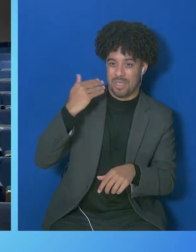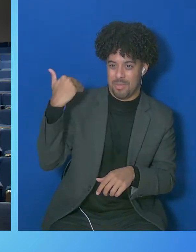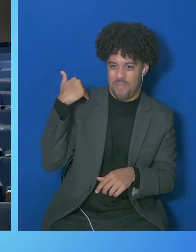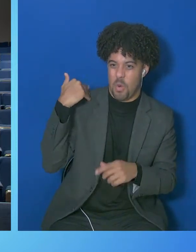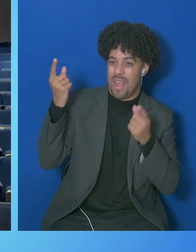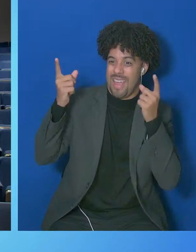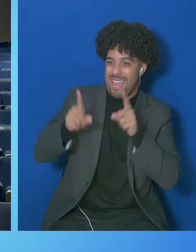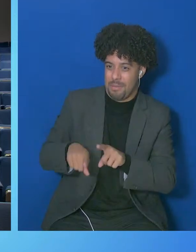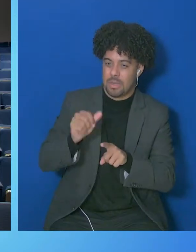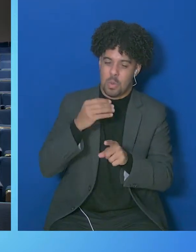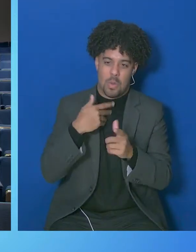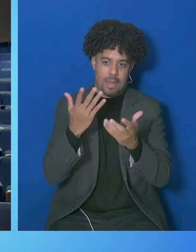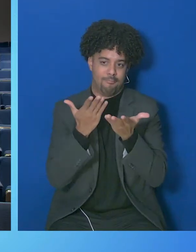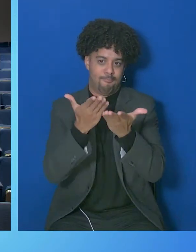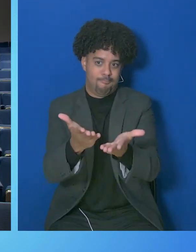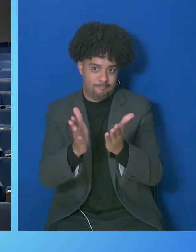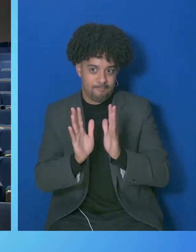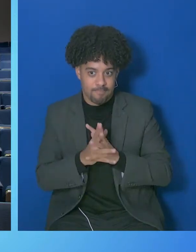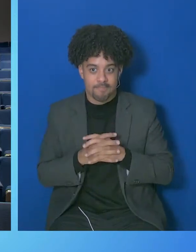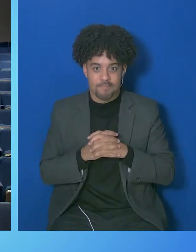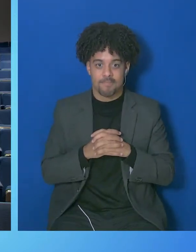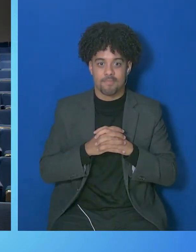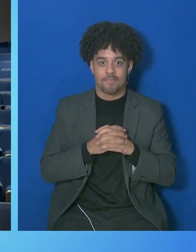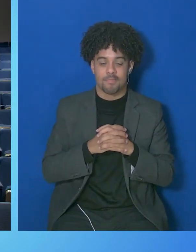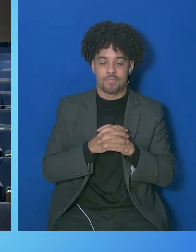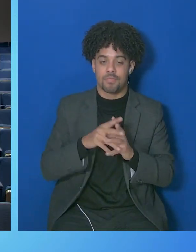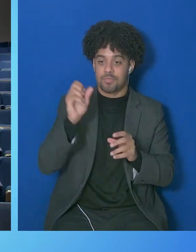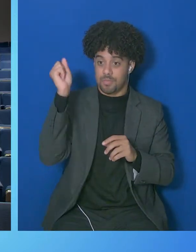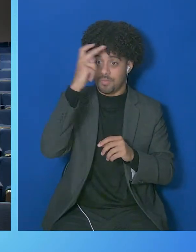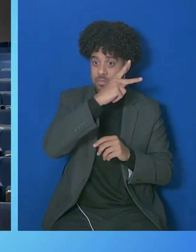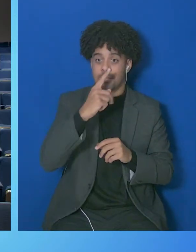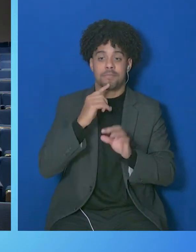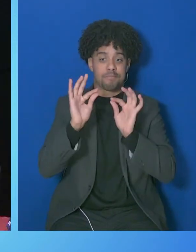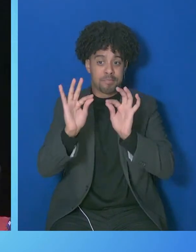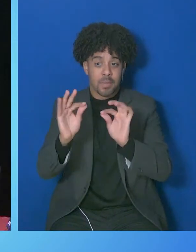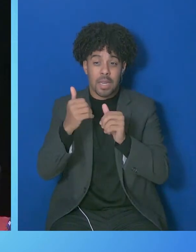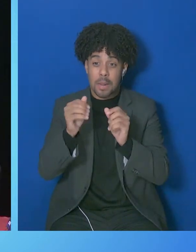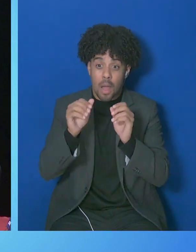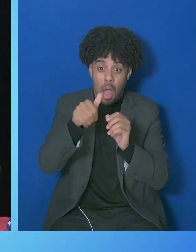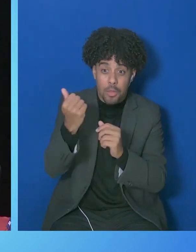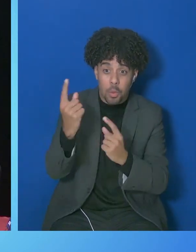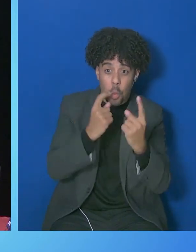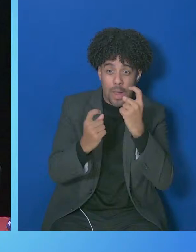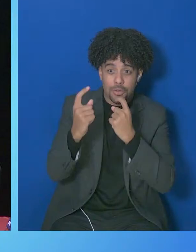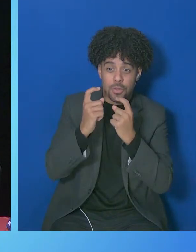Thank you. Any other questions for or suggestions for Maria?